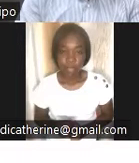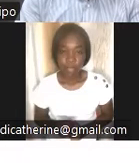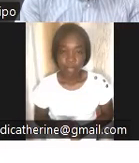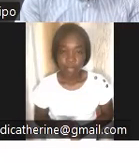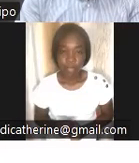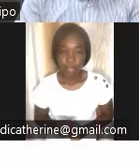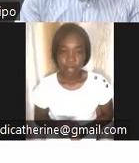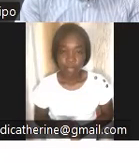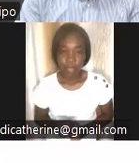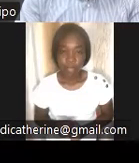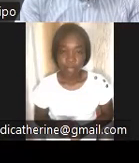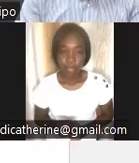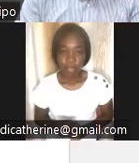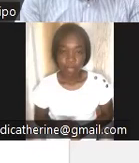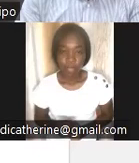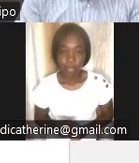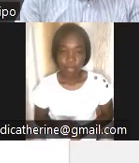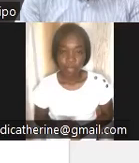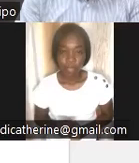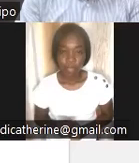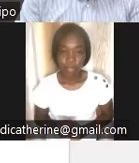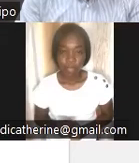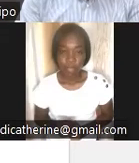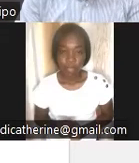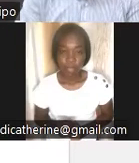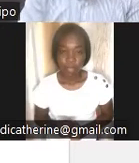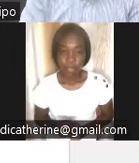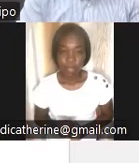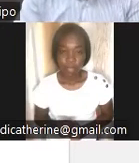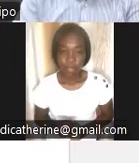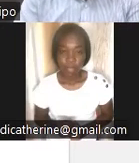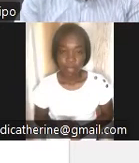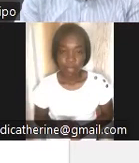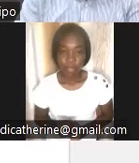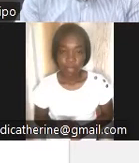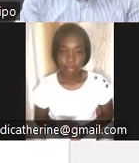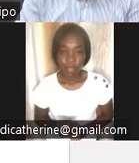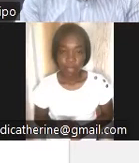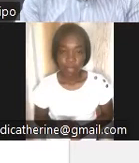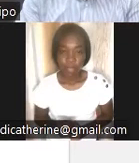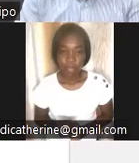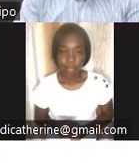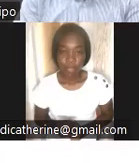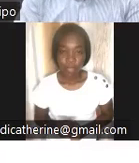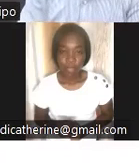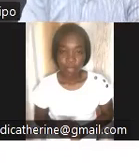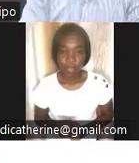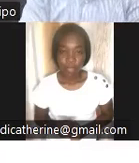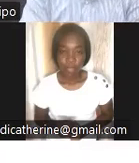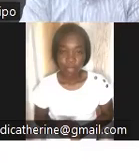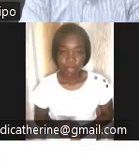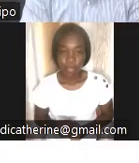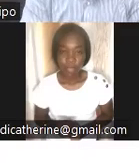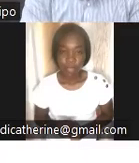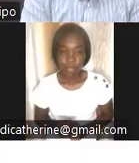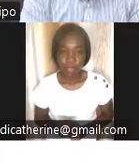Kevin, you're breaking a bit, but we can hear you. You can hear me. Okay. Thank you for that confirmation,